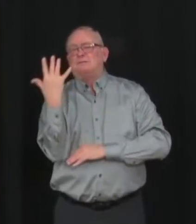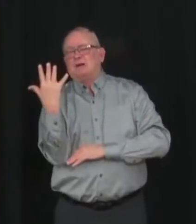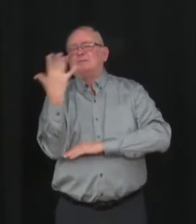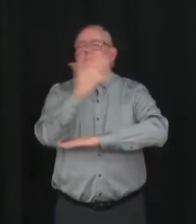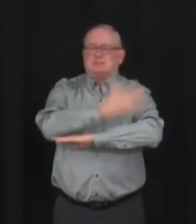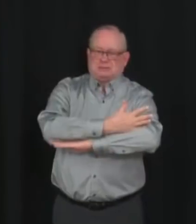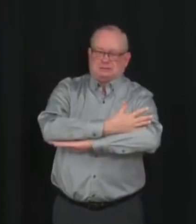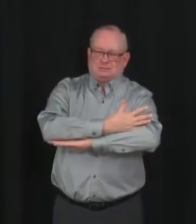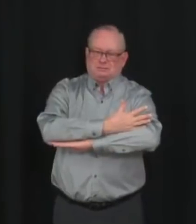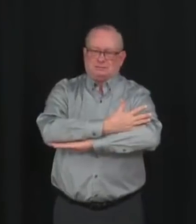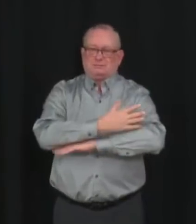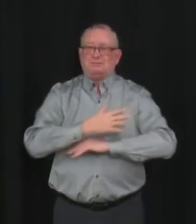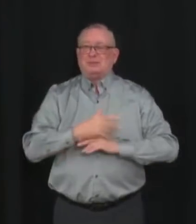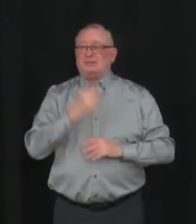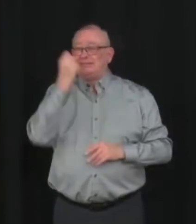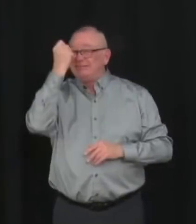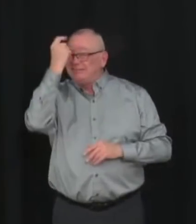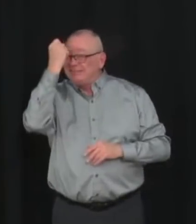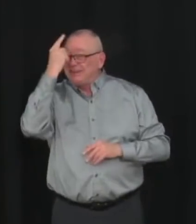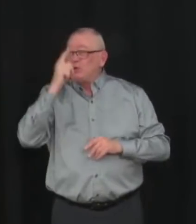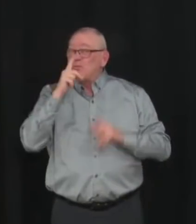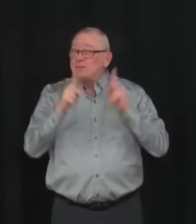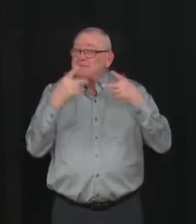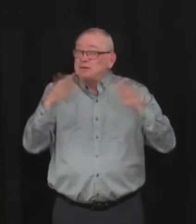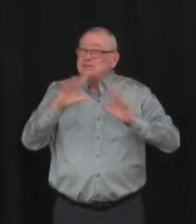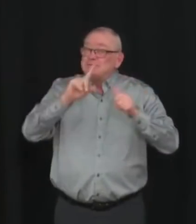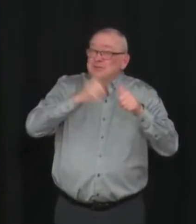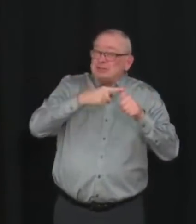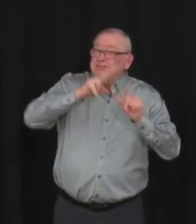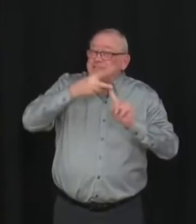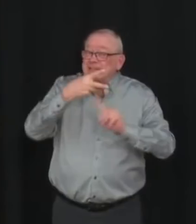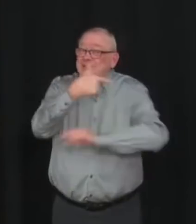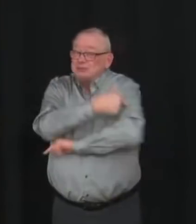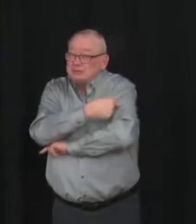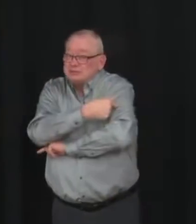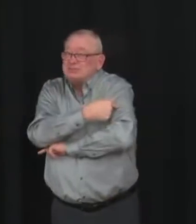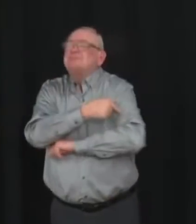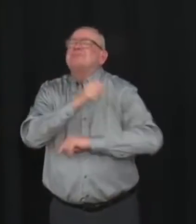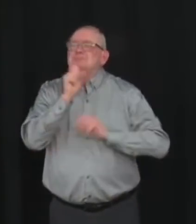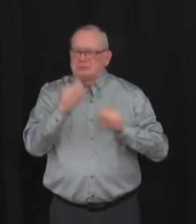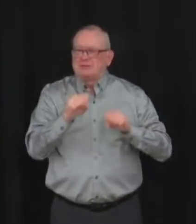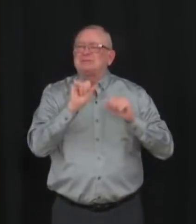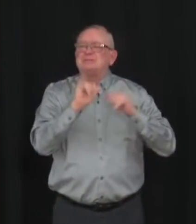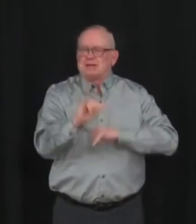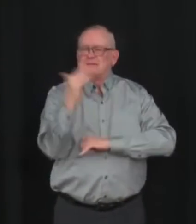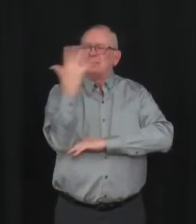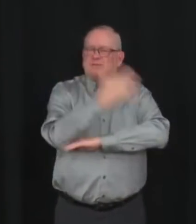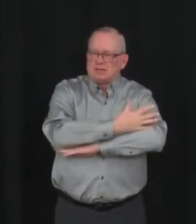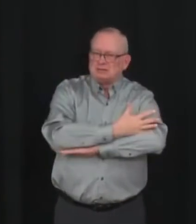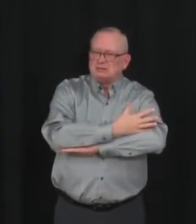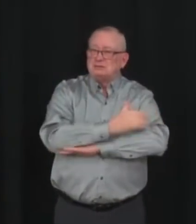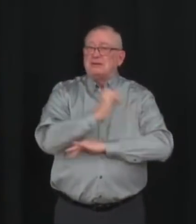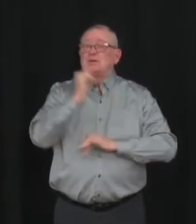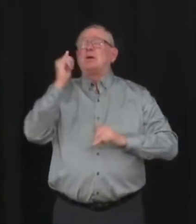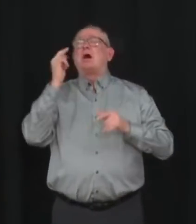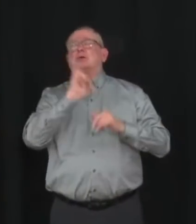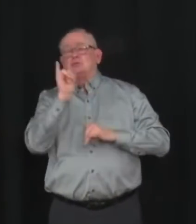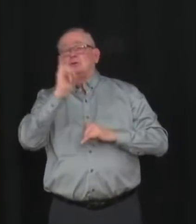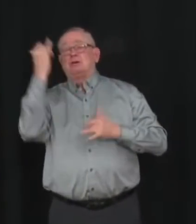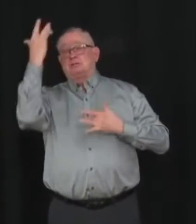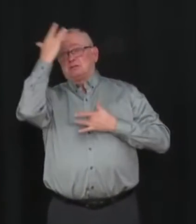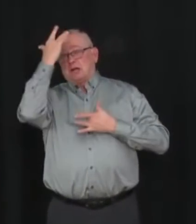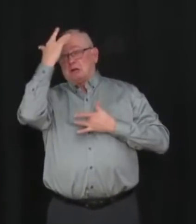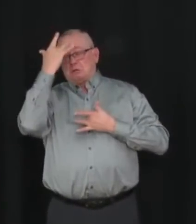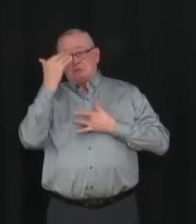for 5 days instead of 10, as long as their symptoms have fully resolved by that time. If symptoms